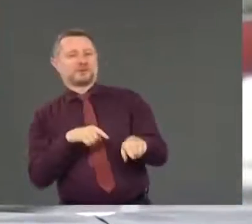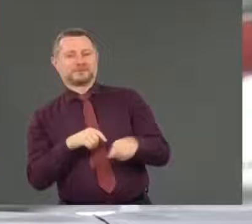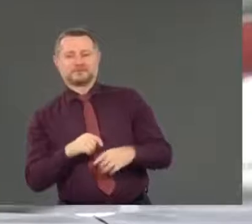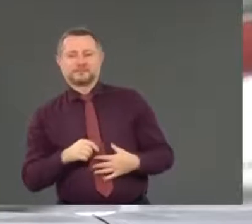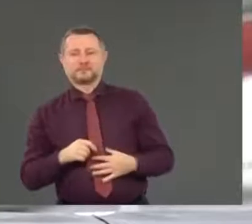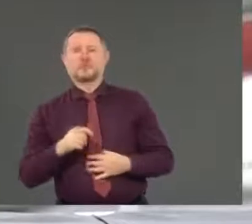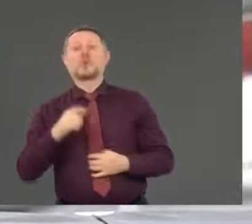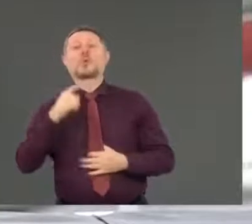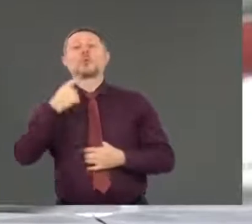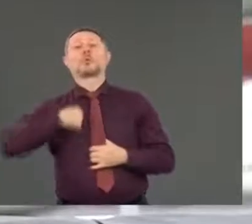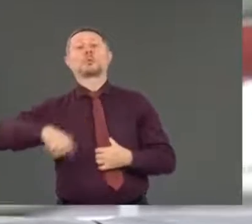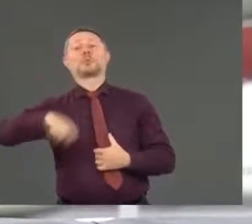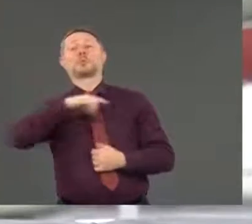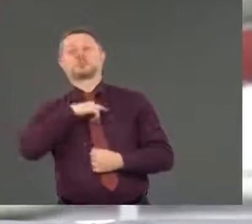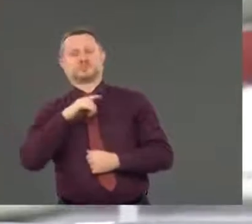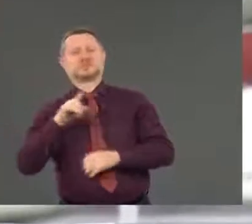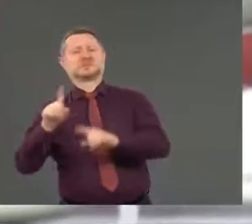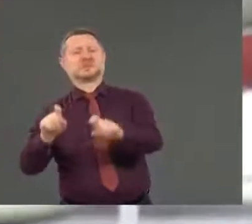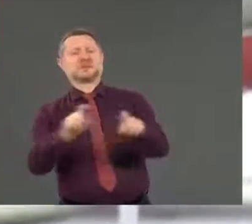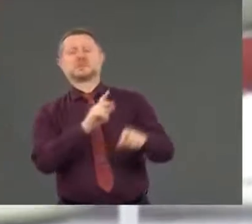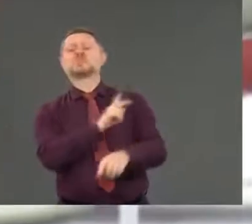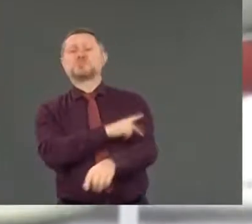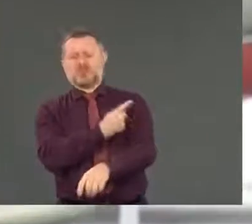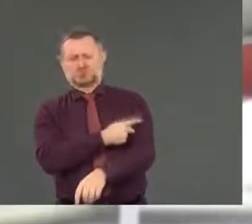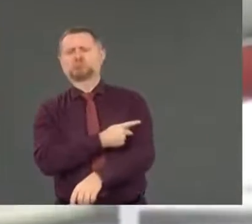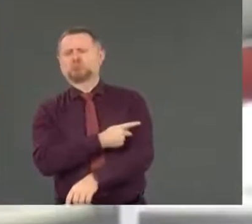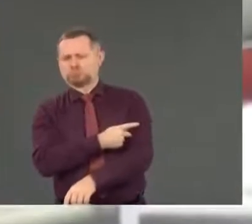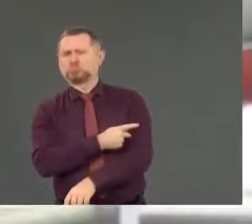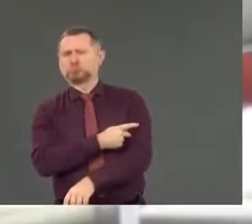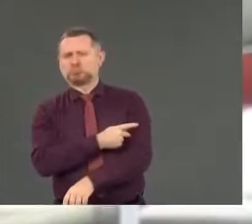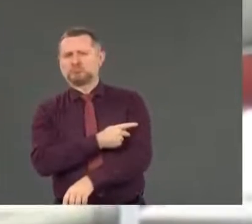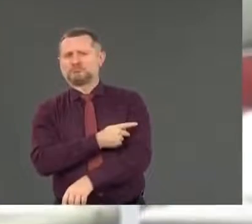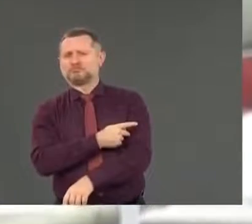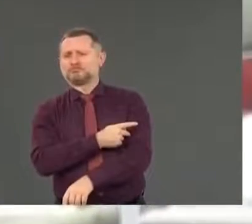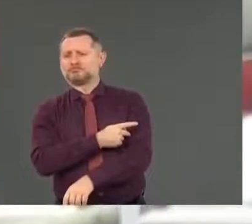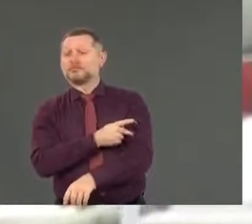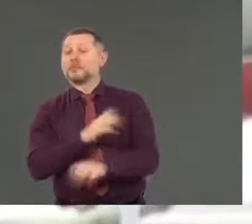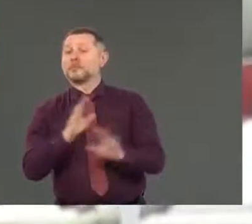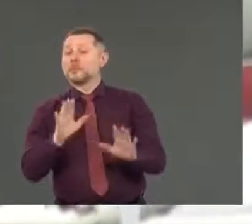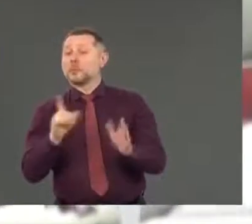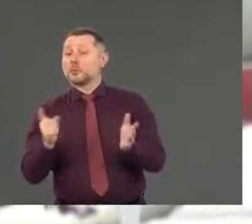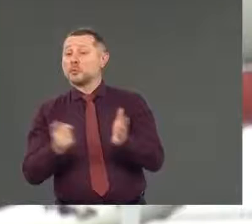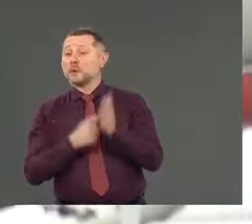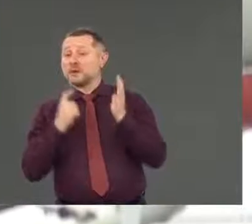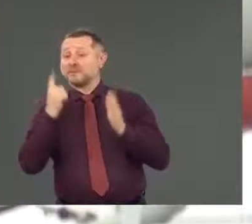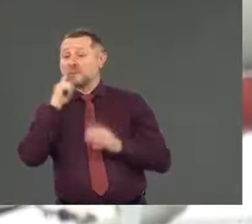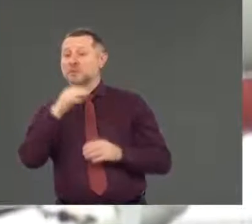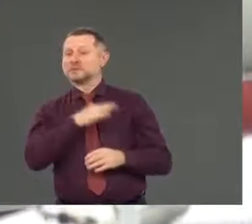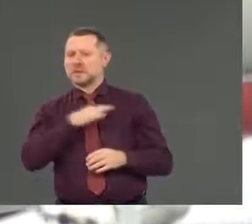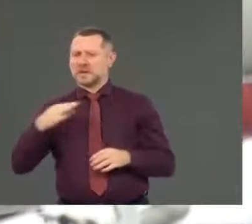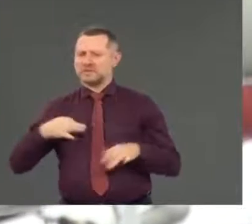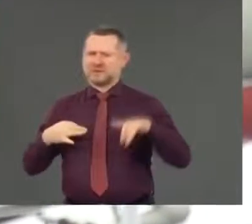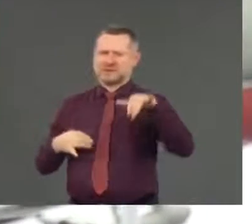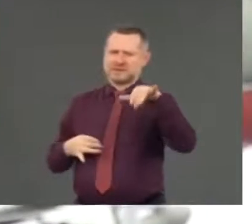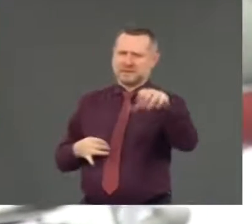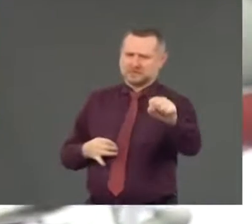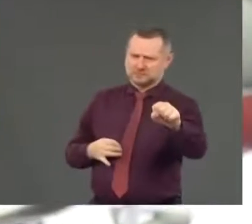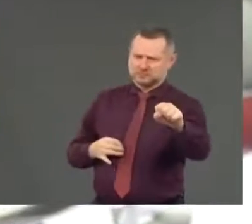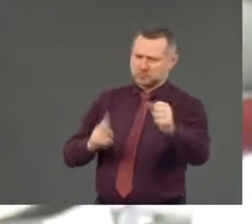testing the patients. It's not really it is a requirement that the staff be tested twice a